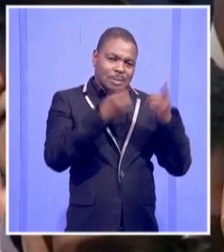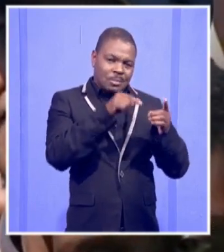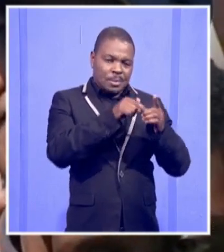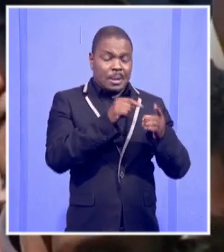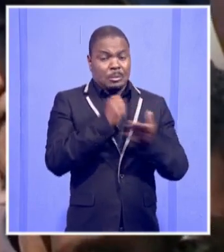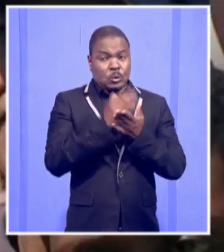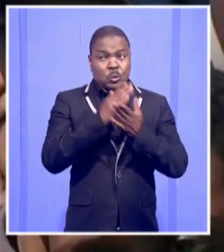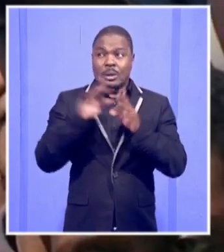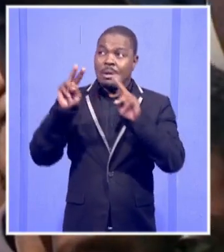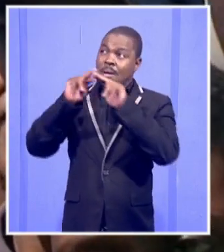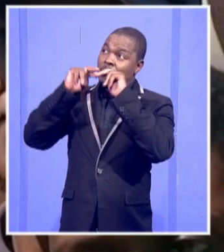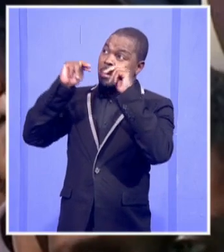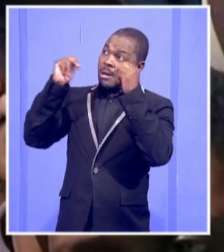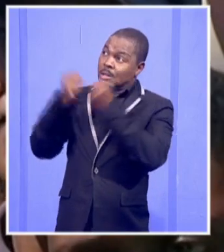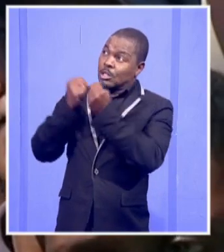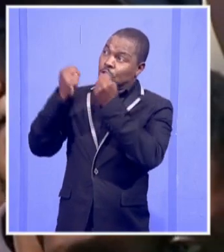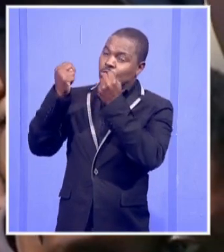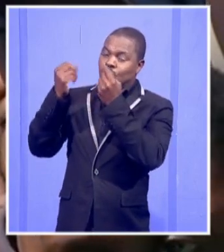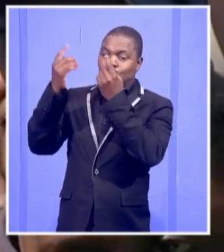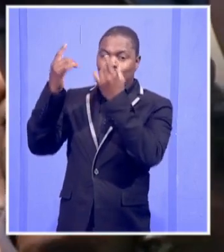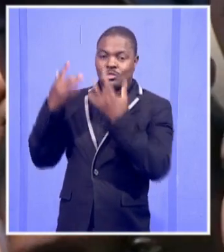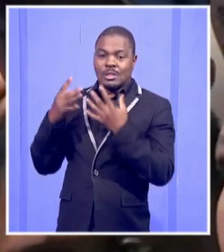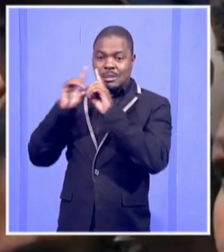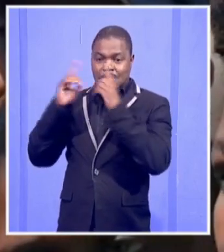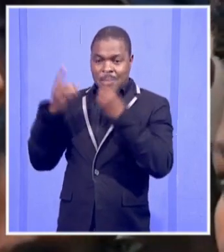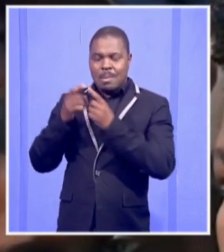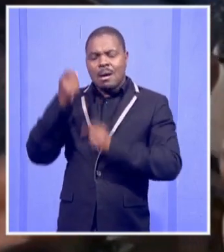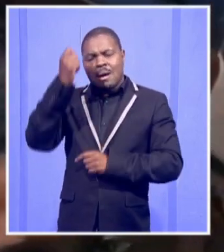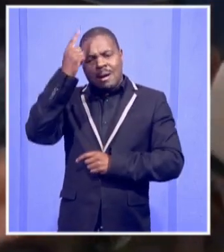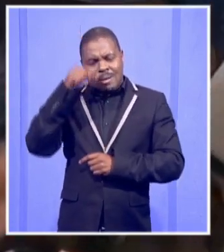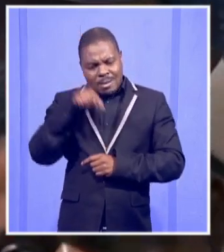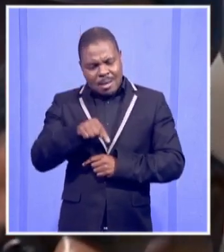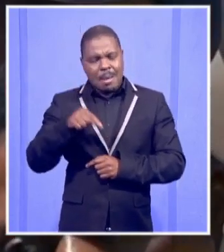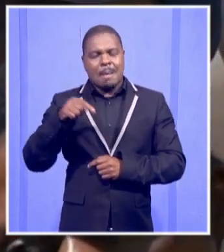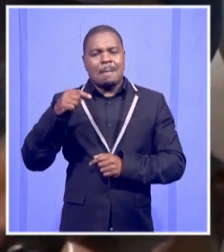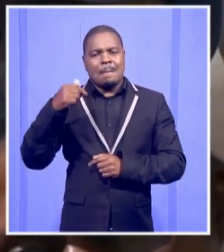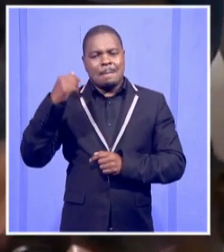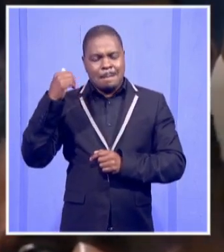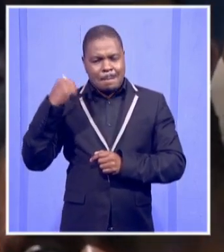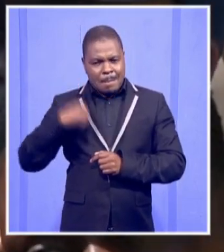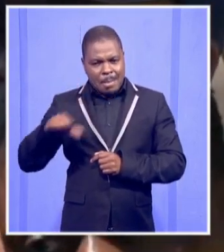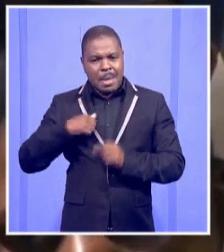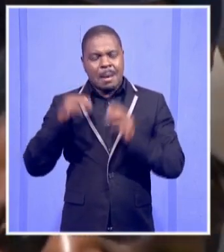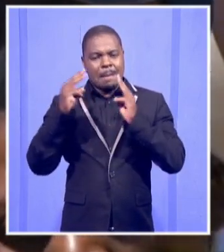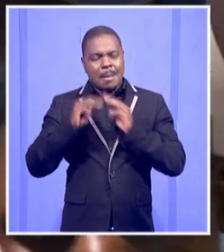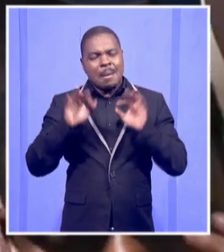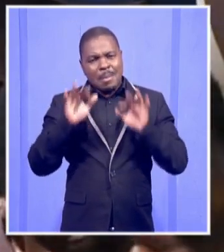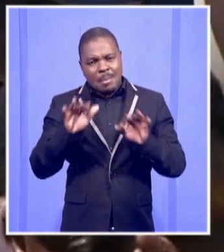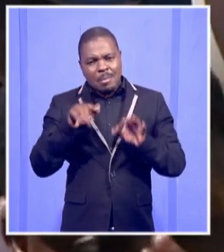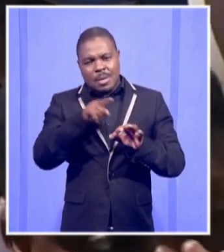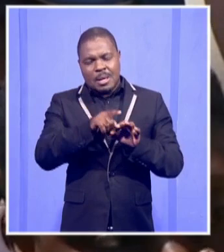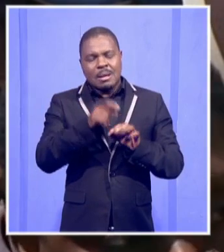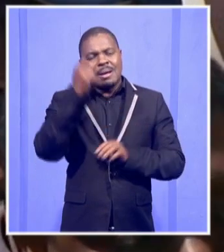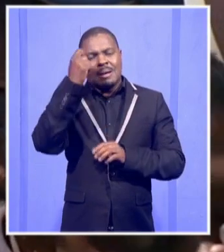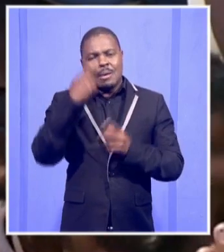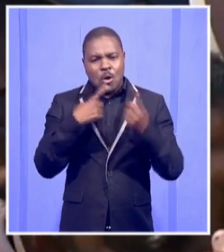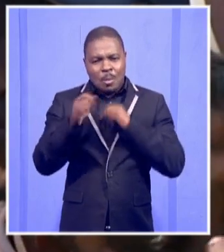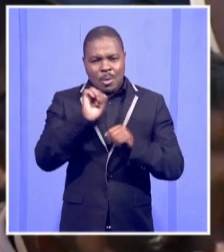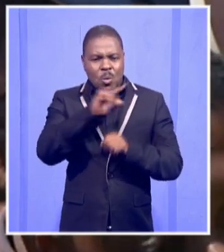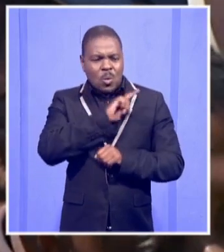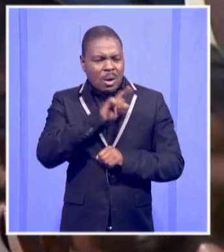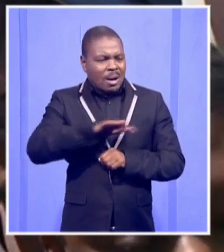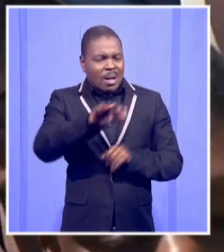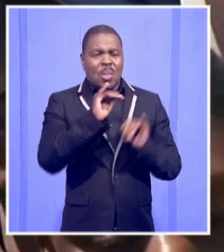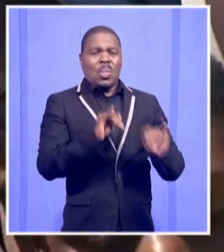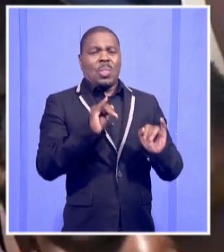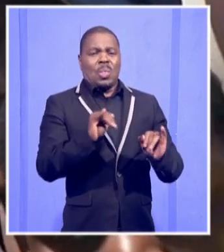Treasury understand the plight of people of Mangaung, so that people are not exposed to inhuman situation that they find themselves